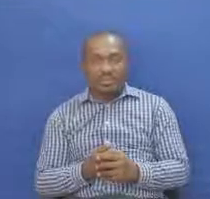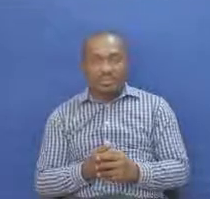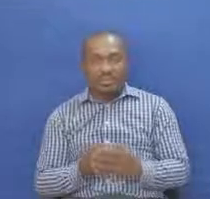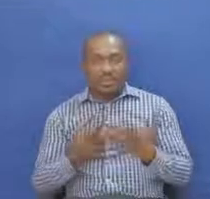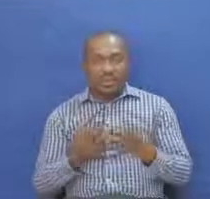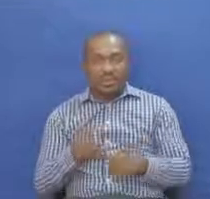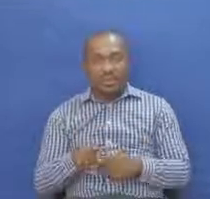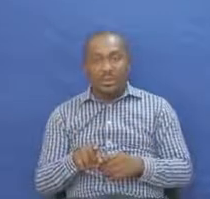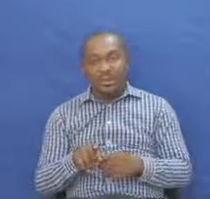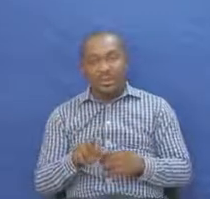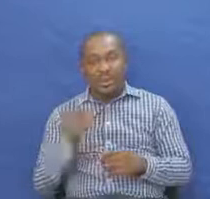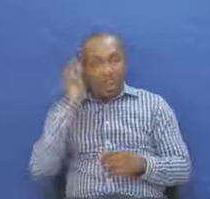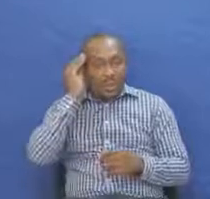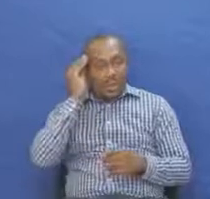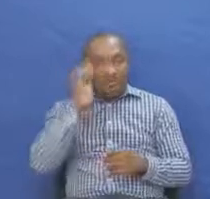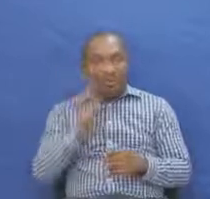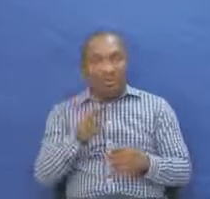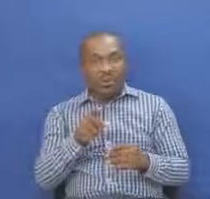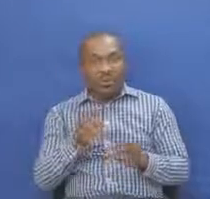concept of growth in general.